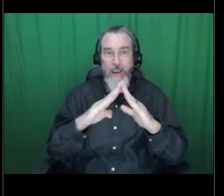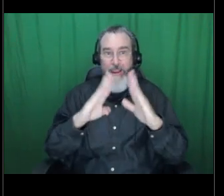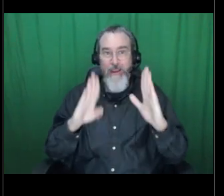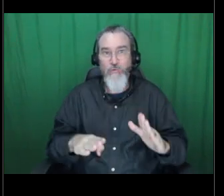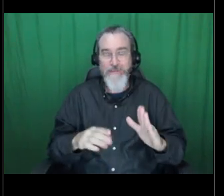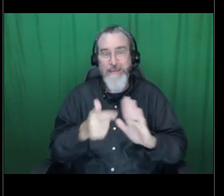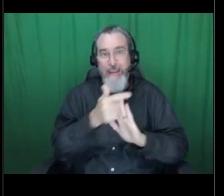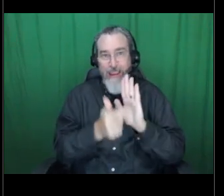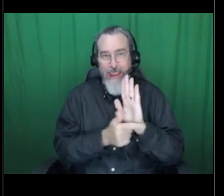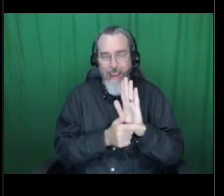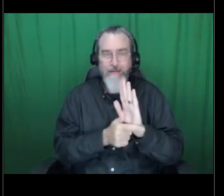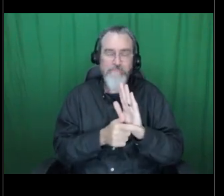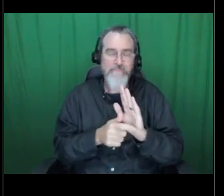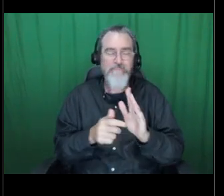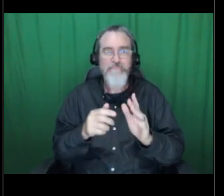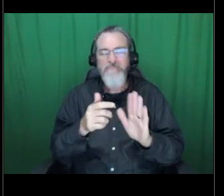Overview.